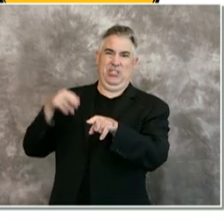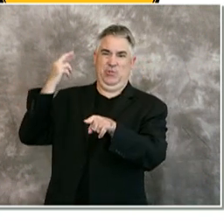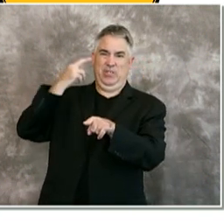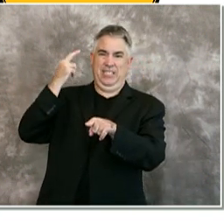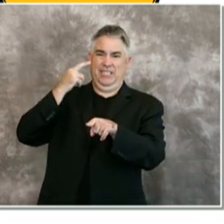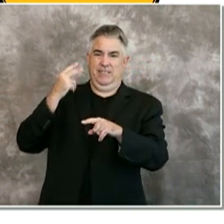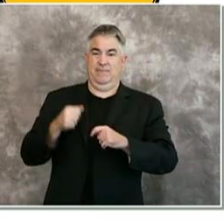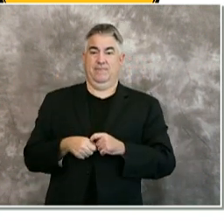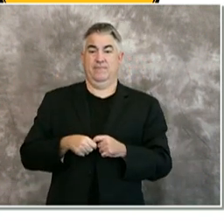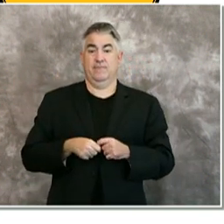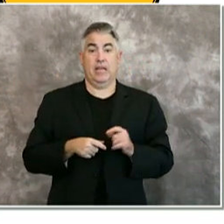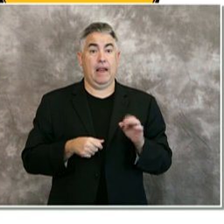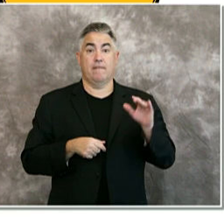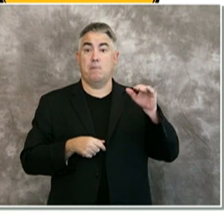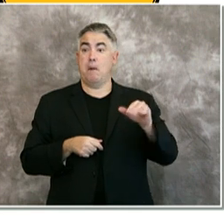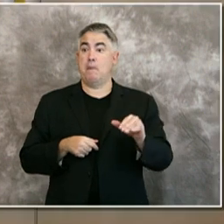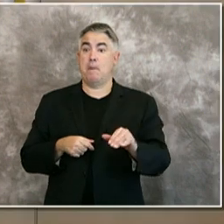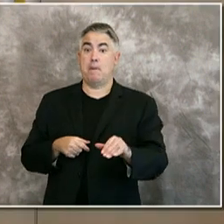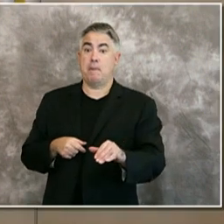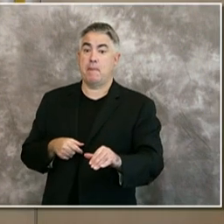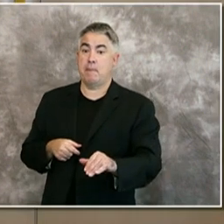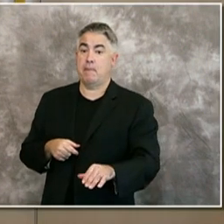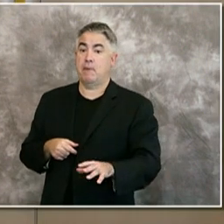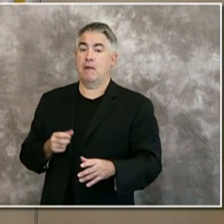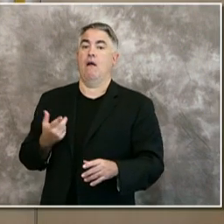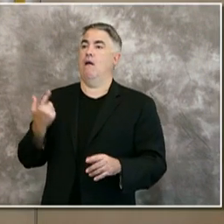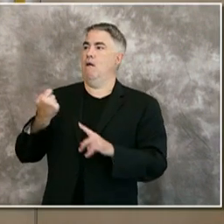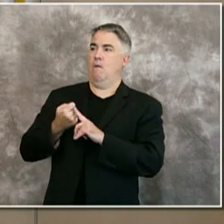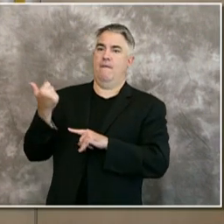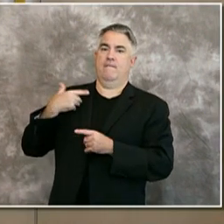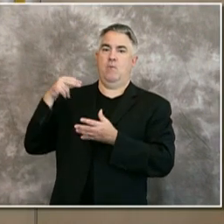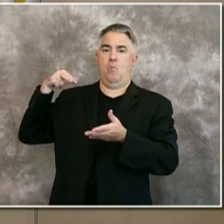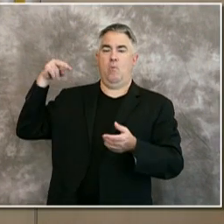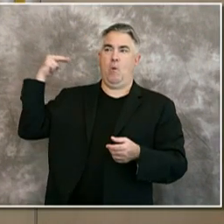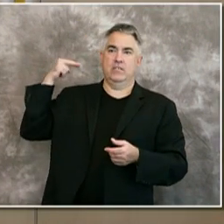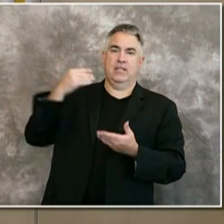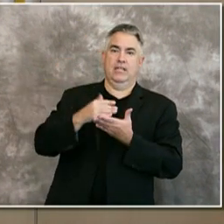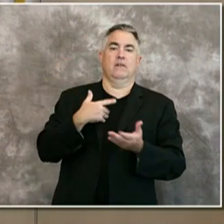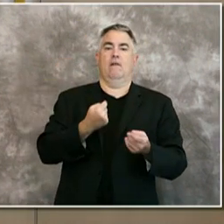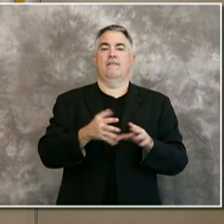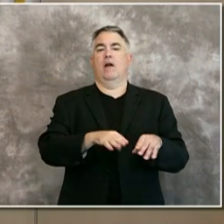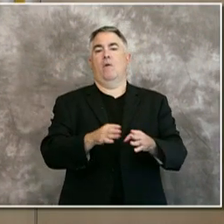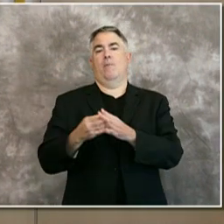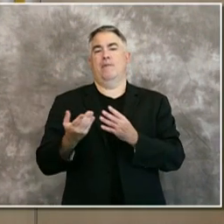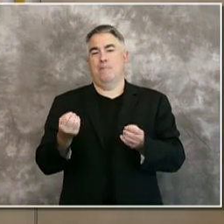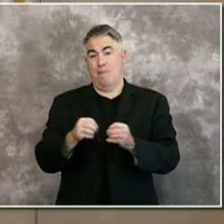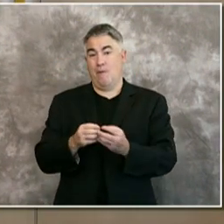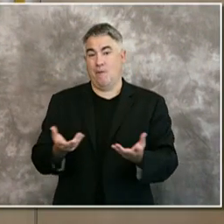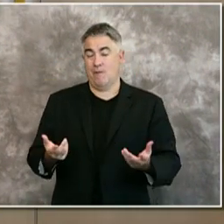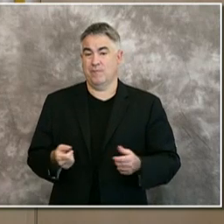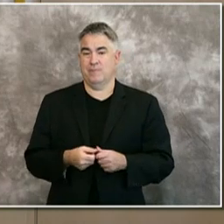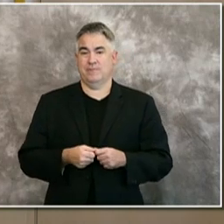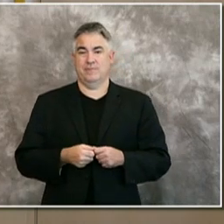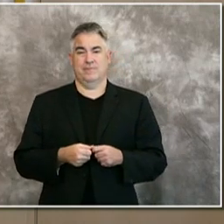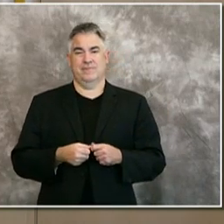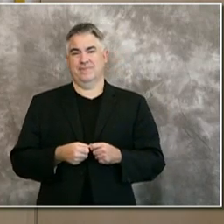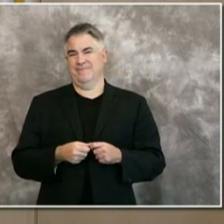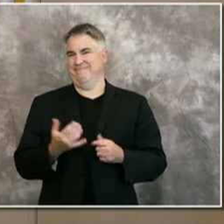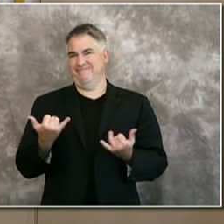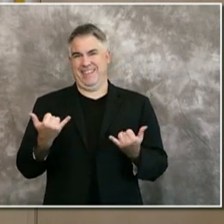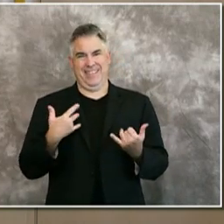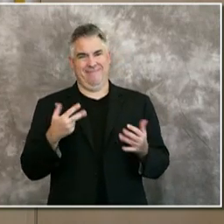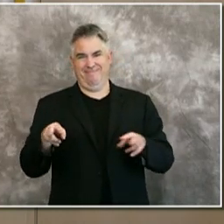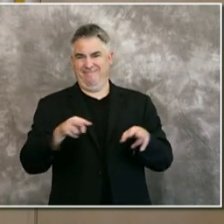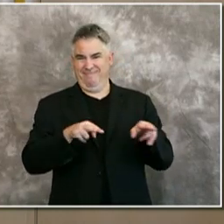we could potentially come off on July 27th. But we will continue to monitor the cases to determine